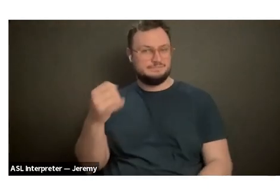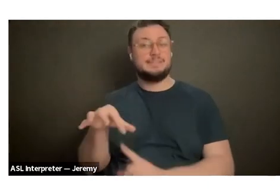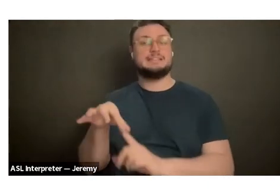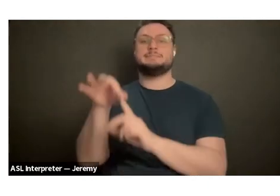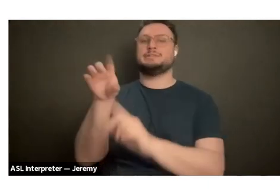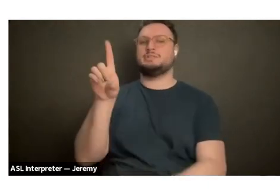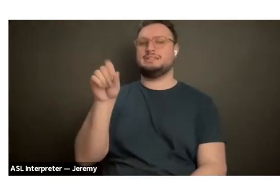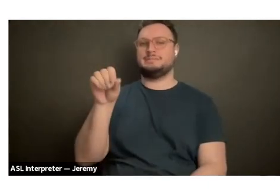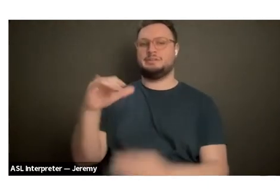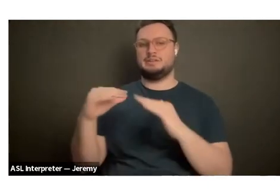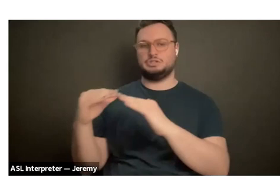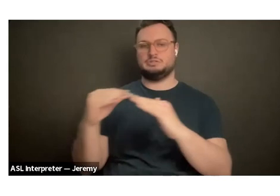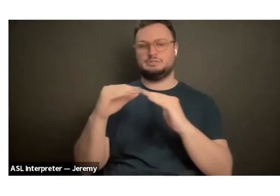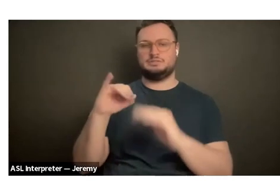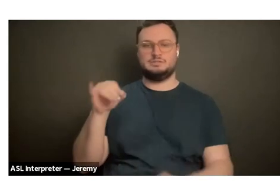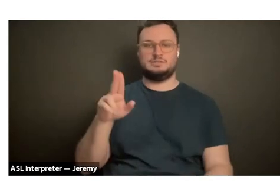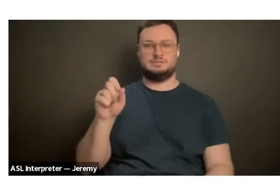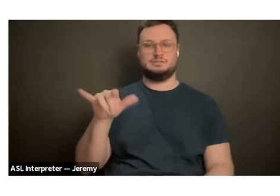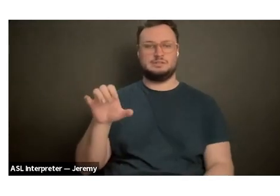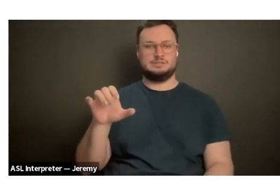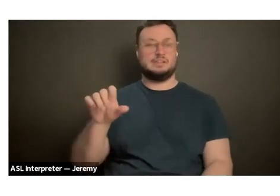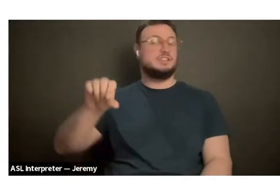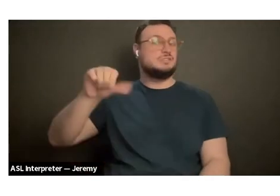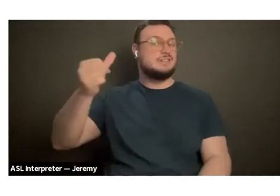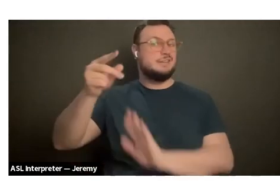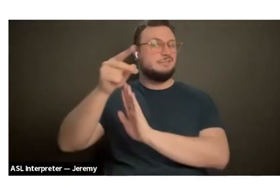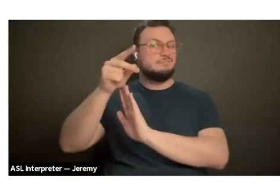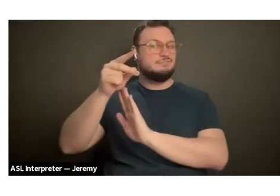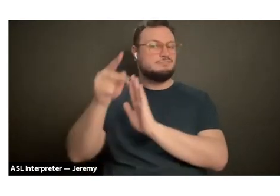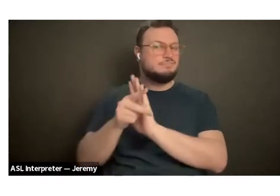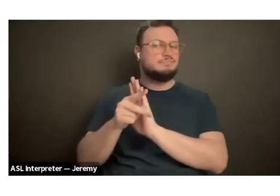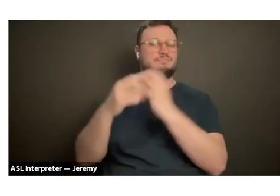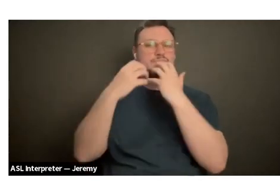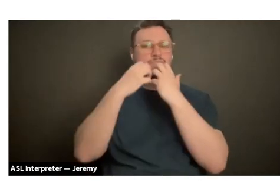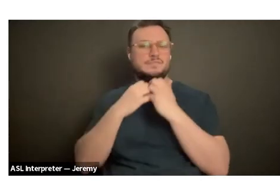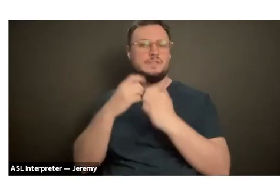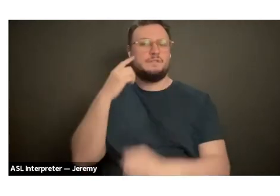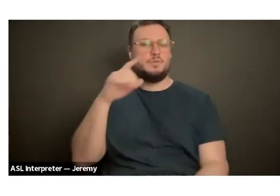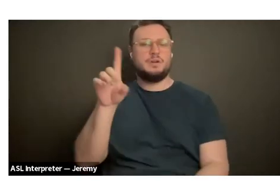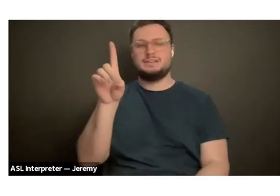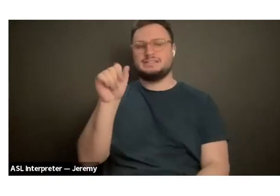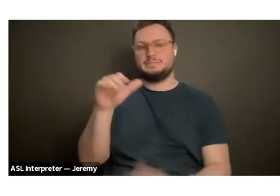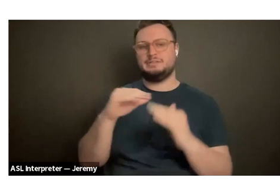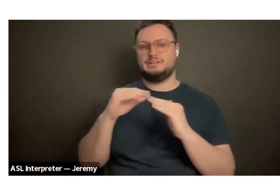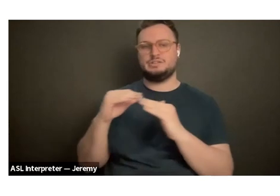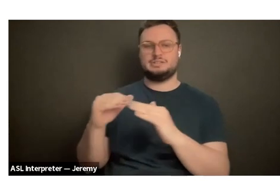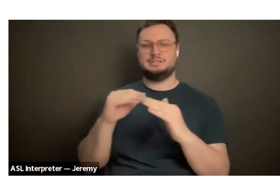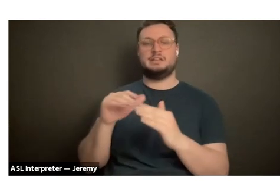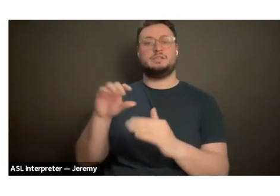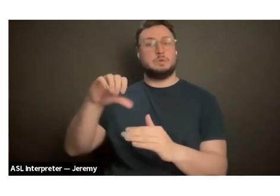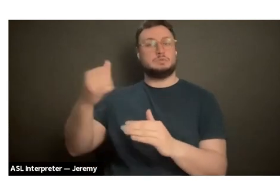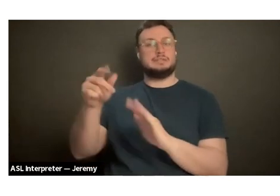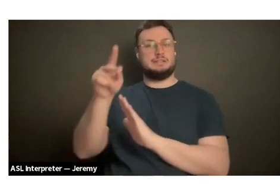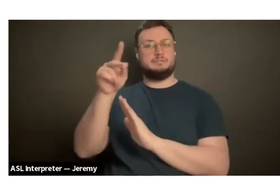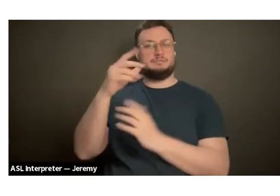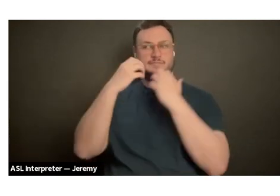10 principles of disability justice in particular is something that we can learn from in our quest for systemic